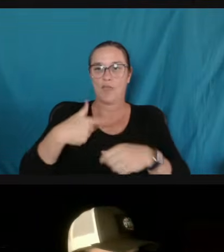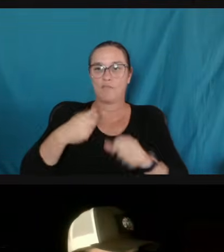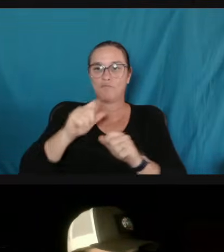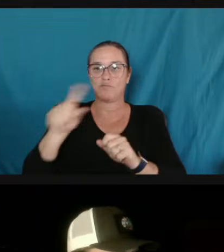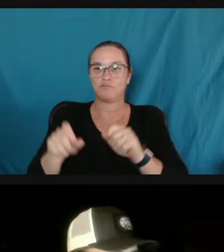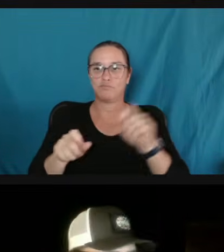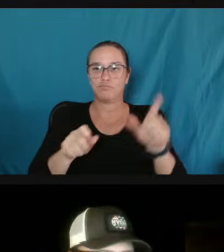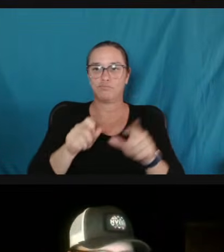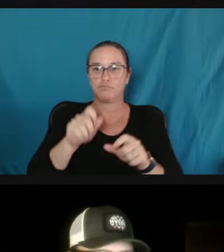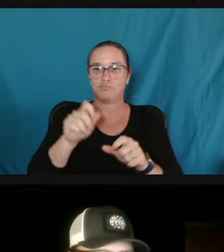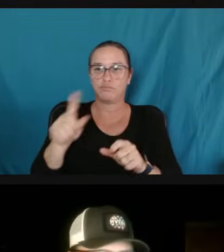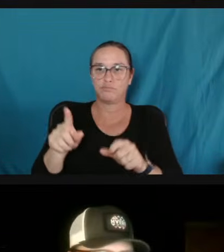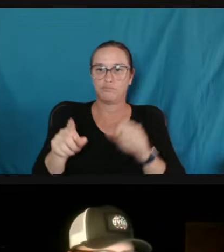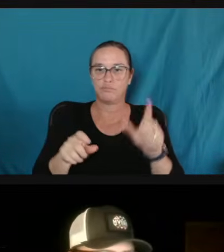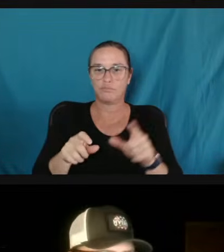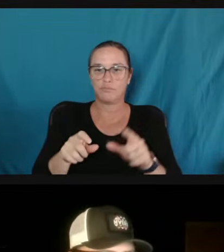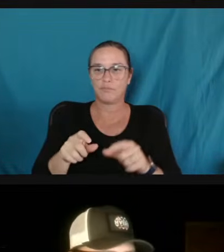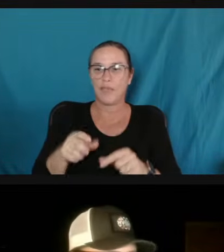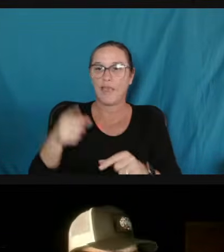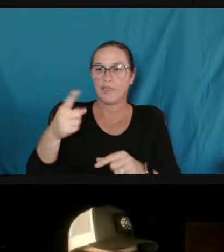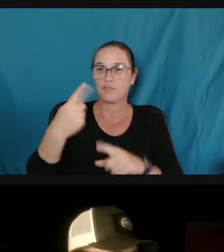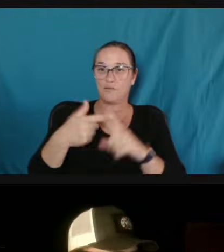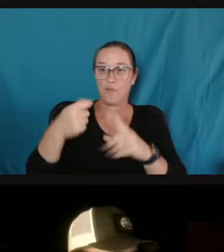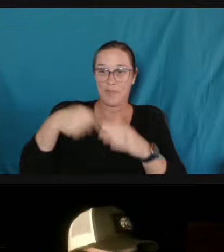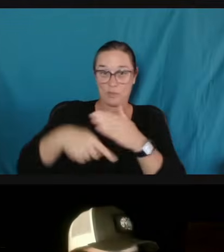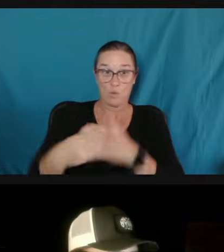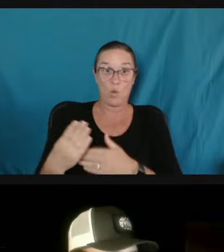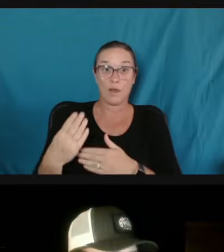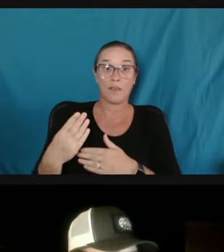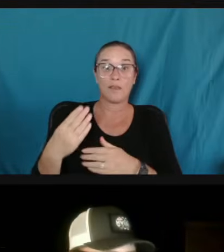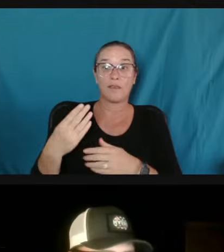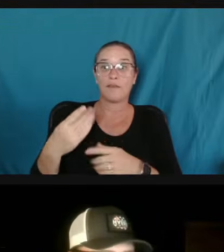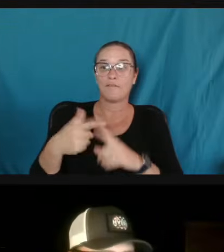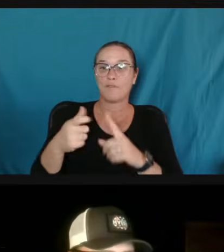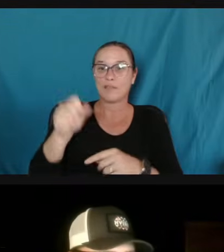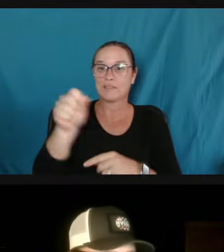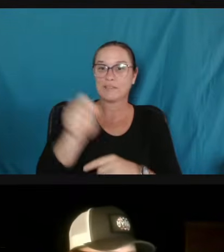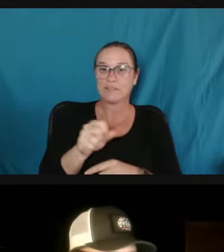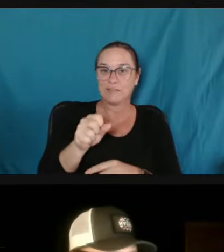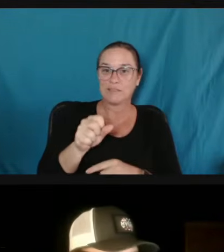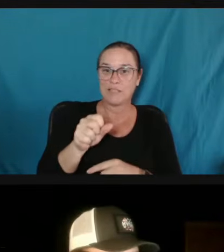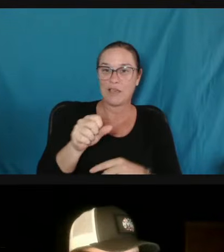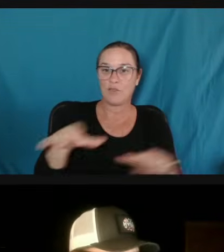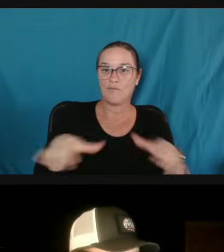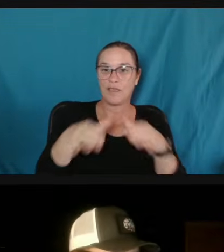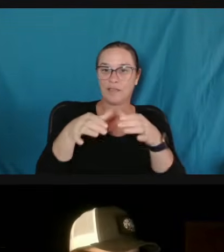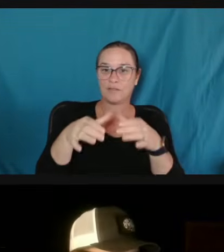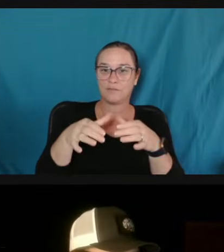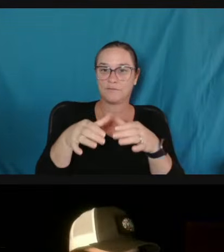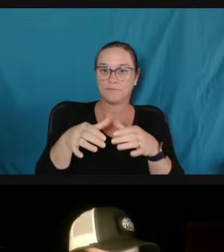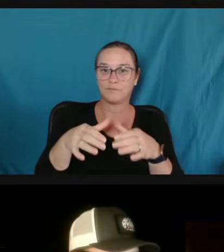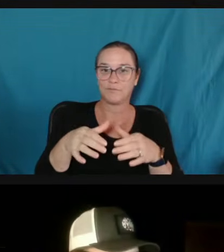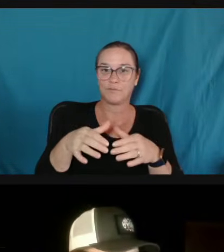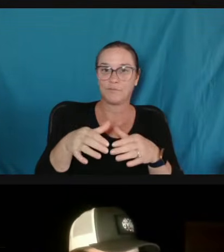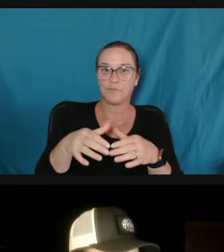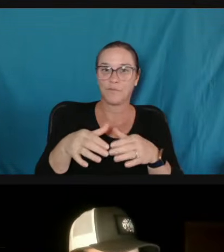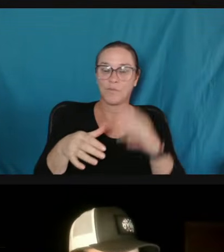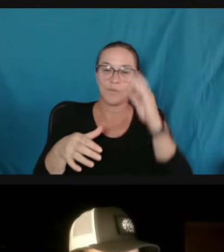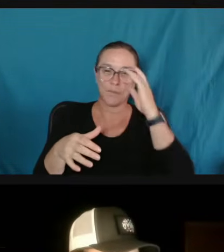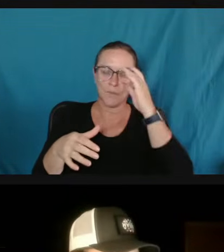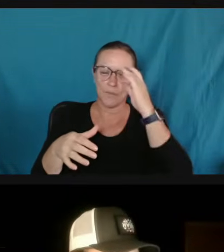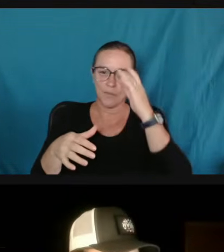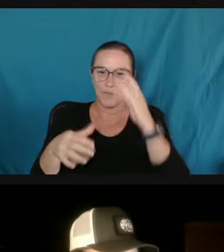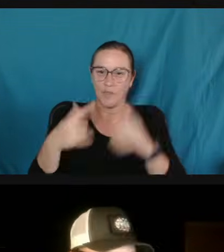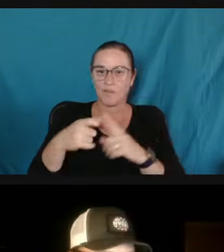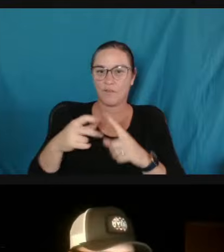as this sequence captured this morning. And that's from the south vent in the background from the V1 camera, or now on the left from the V3 camera